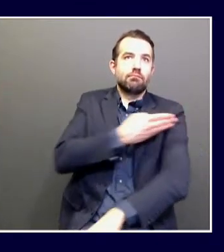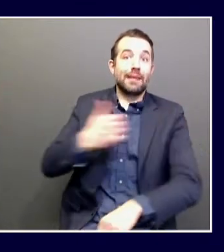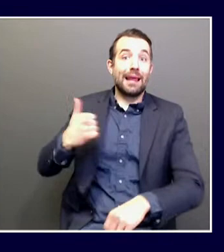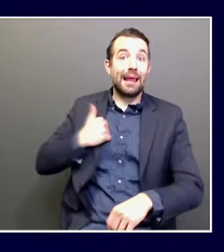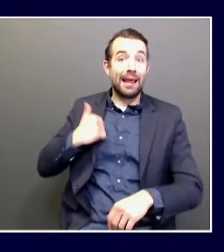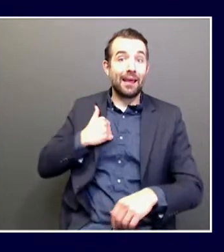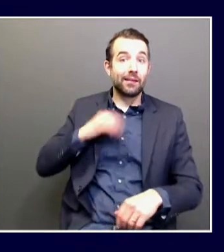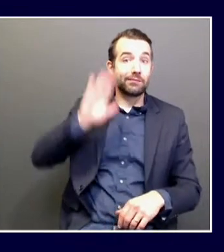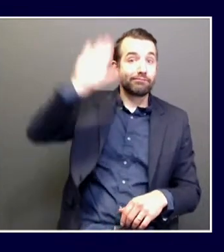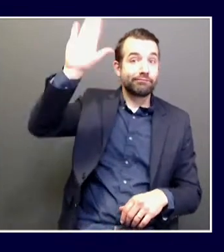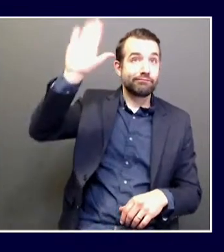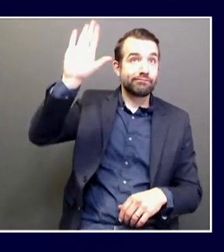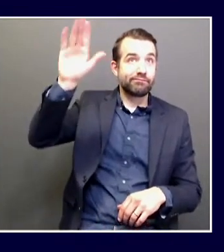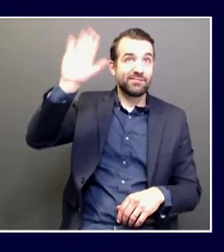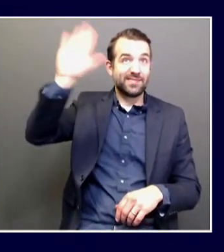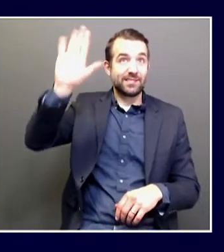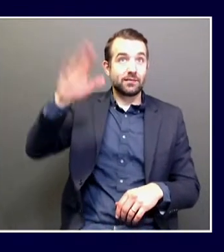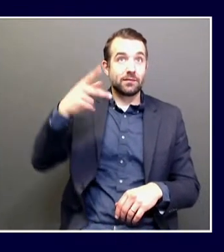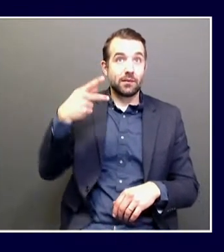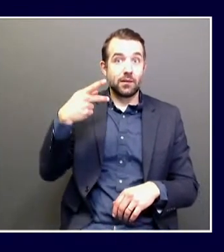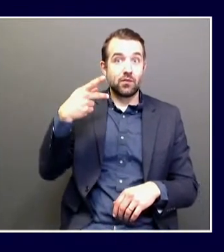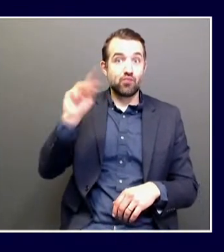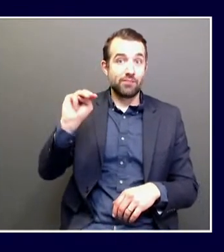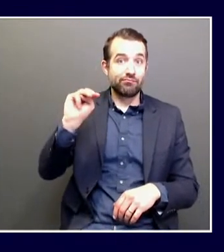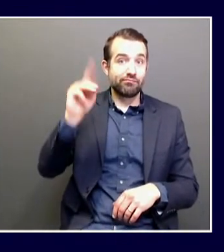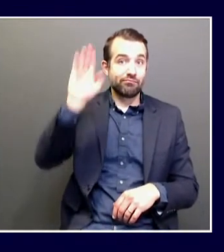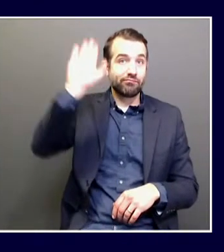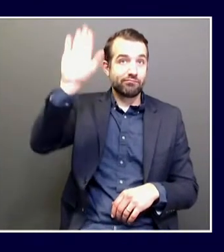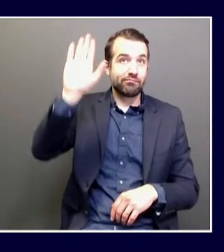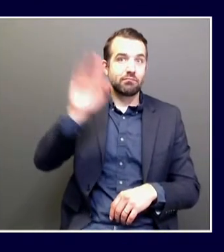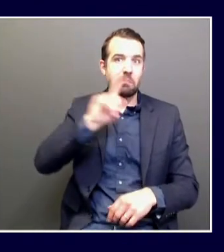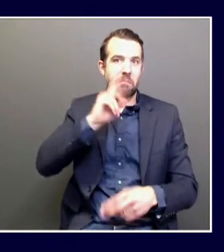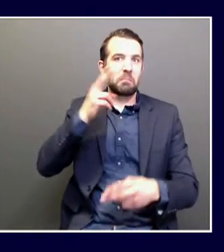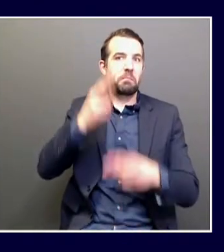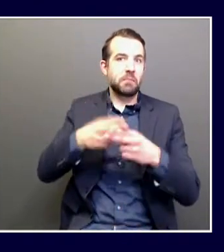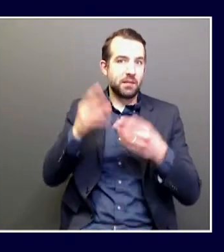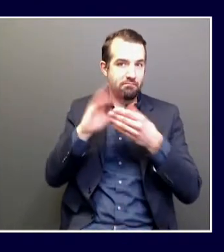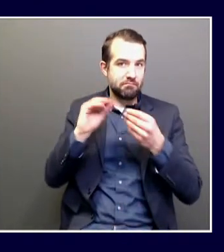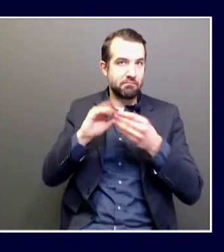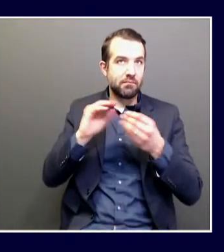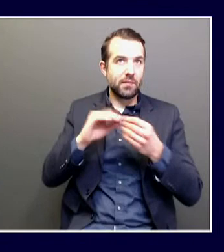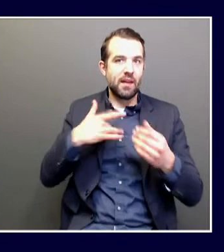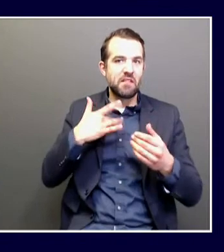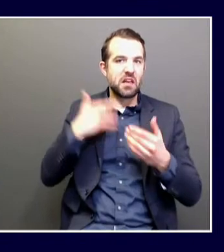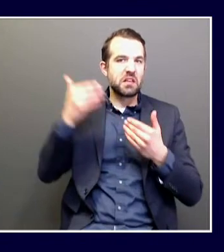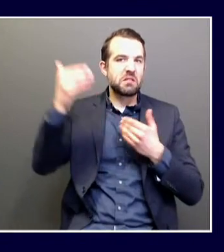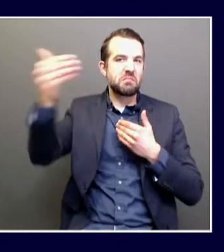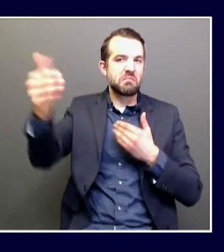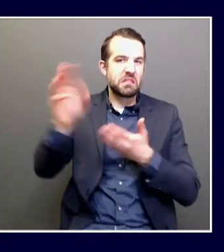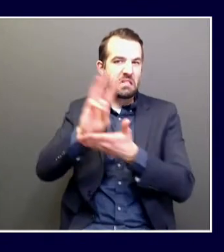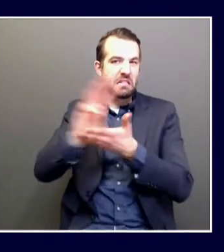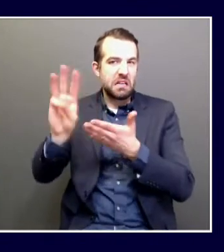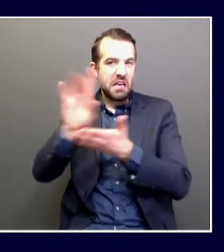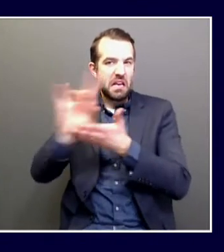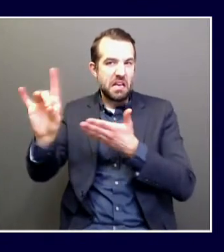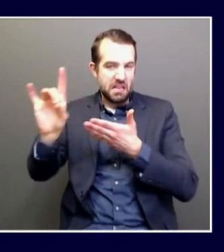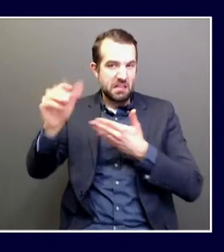about Canada, which shares a long border with Maine. Some folks in